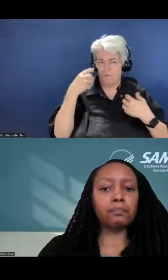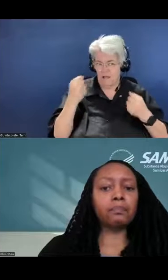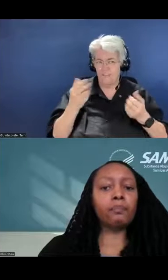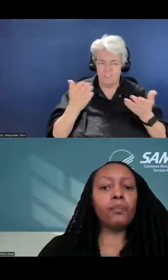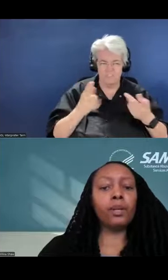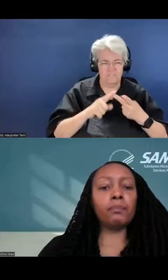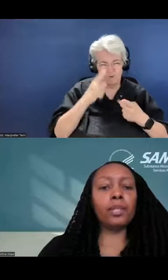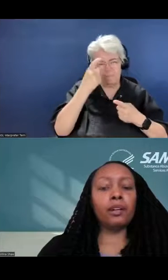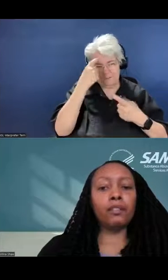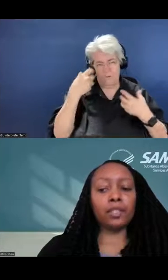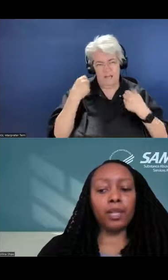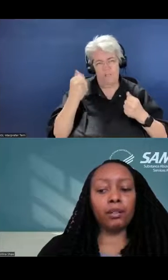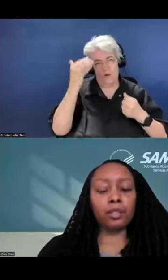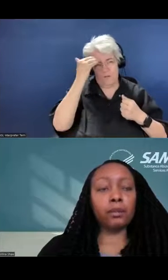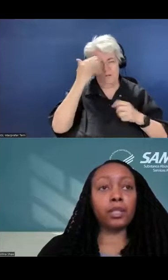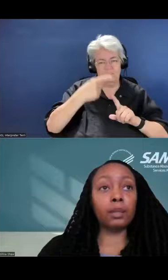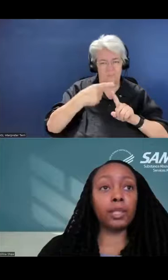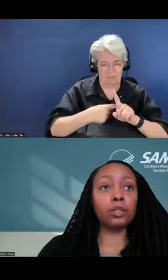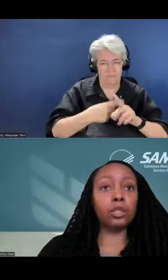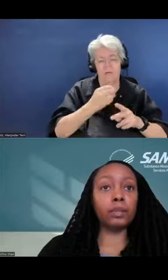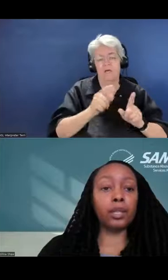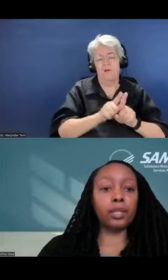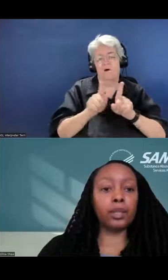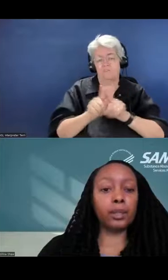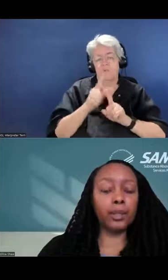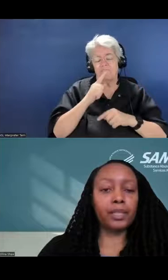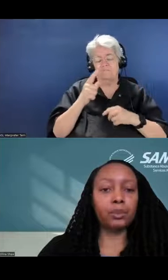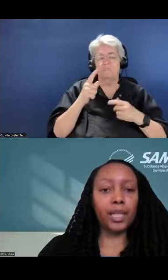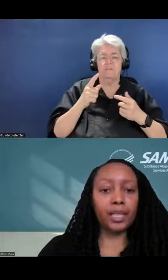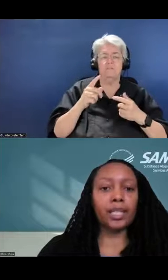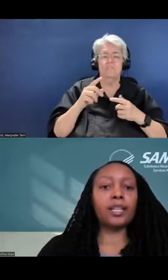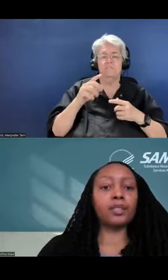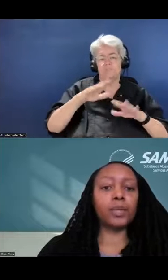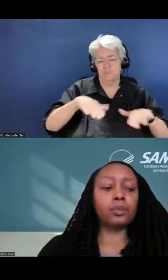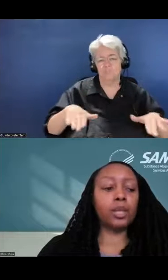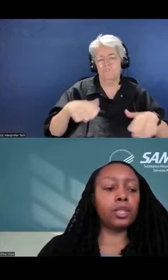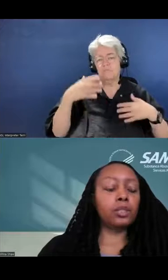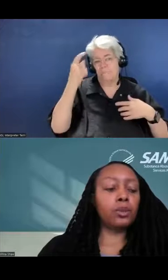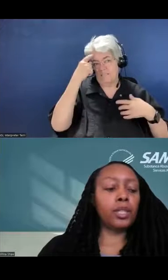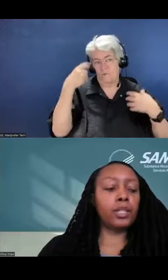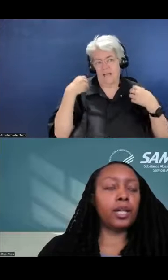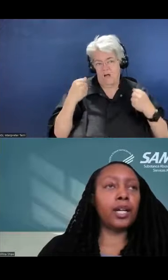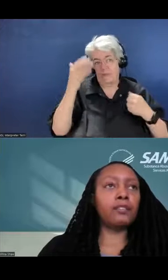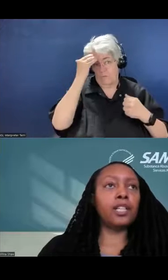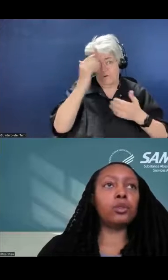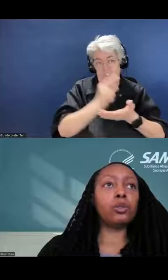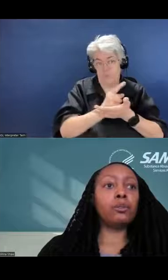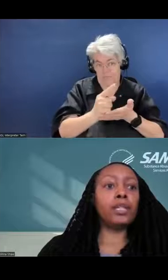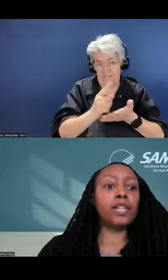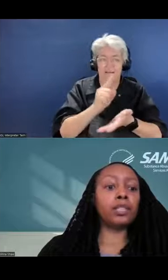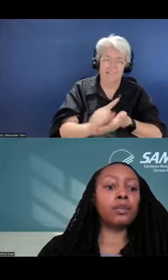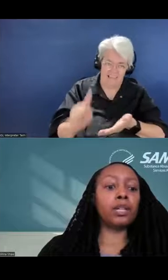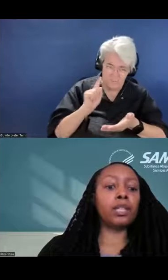Month. Obviously, we also celebrated Children's Mental Health Awareness Week last week as well, and so we have